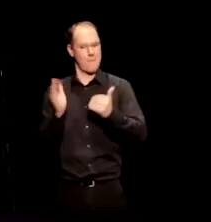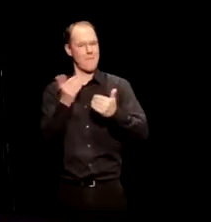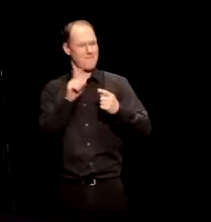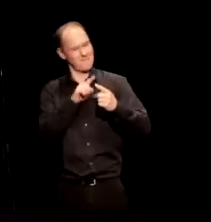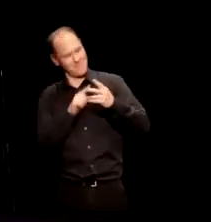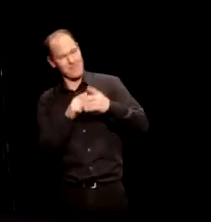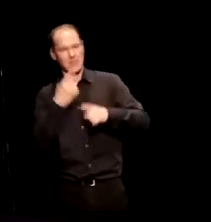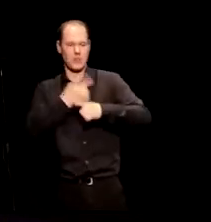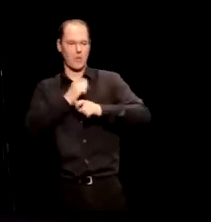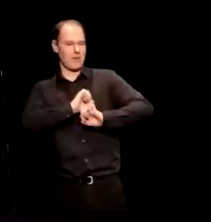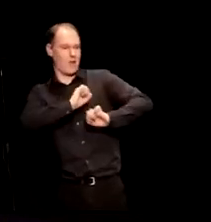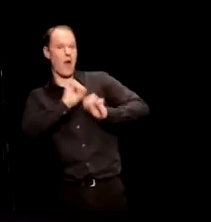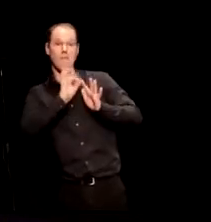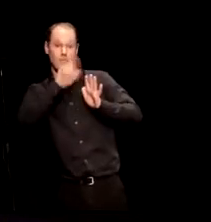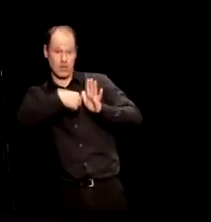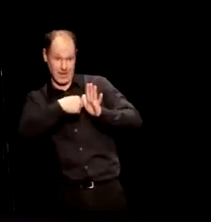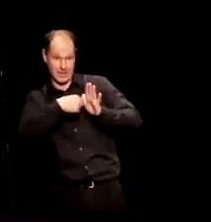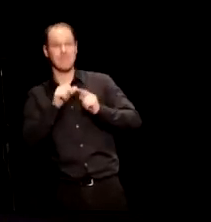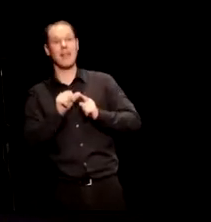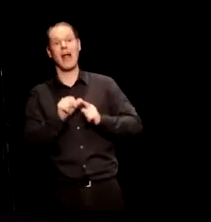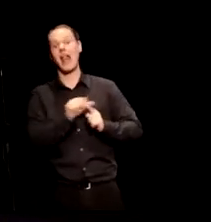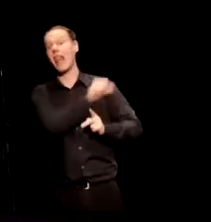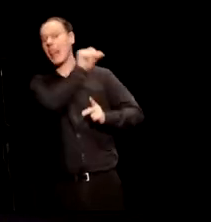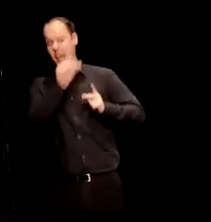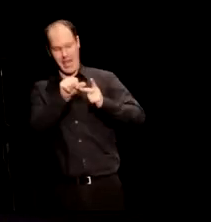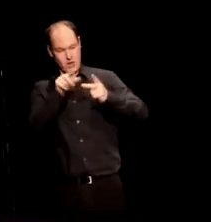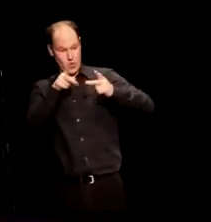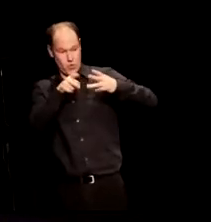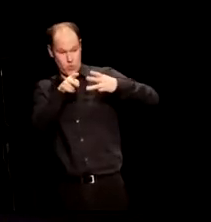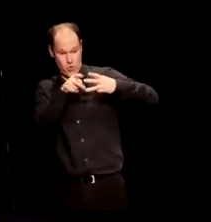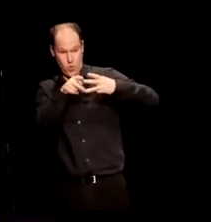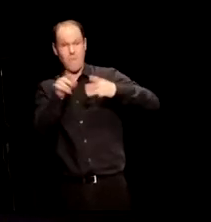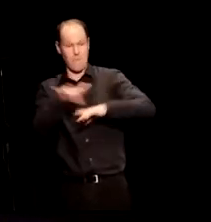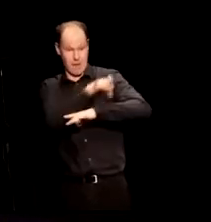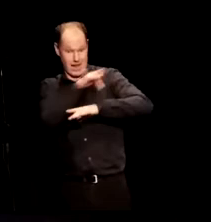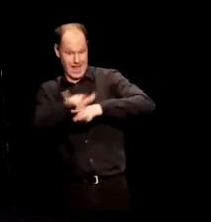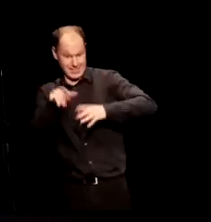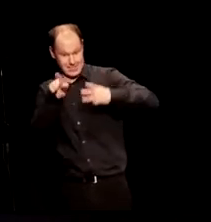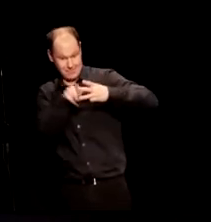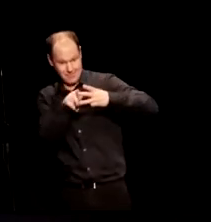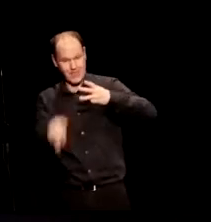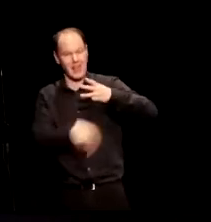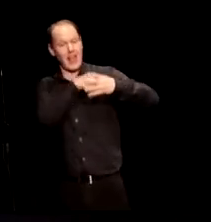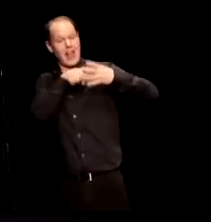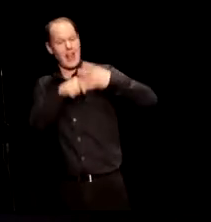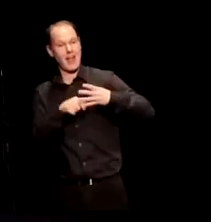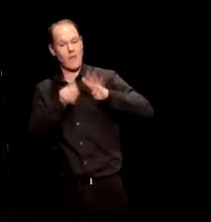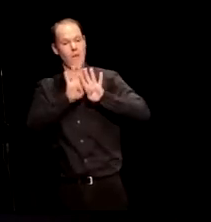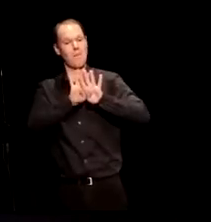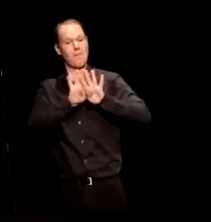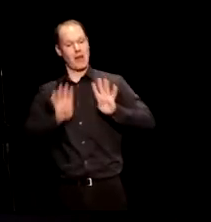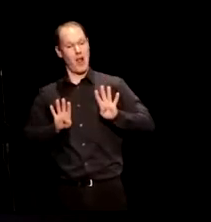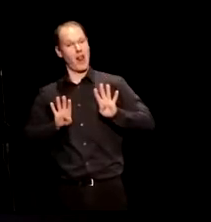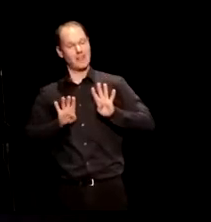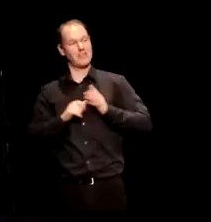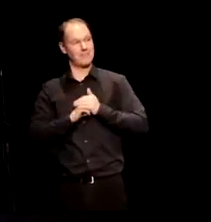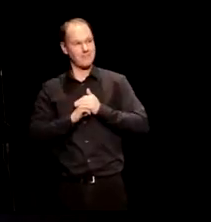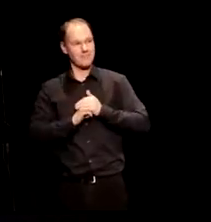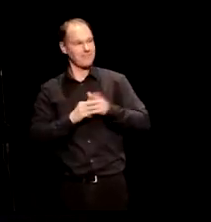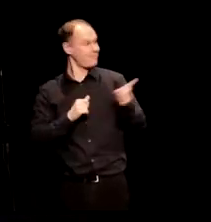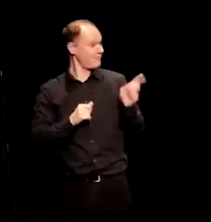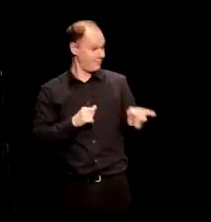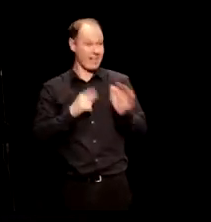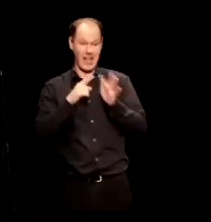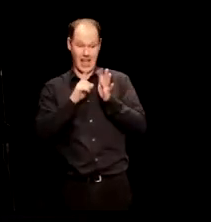working on. We're then going to see the two extracts from the two different plays. And then there's going to be a panel event, and we're going to be